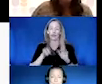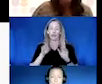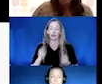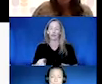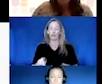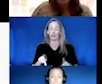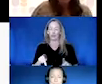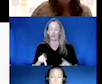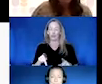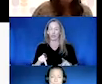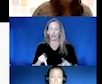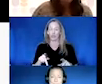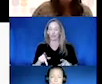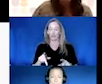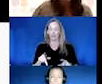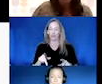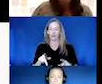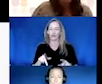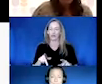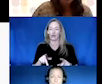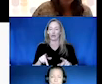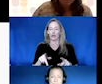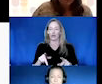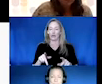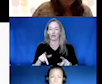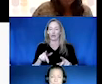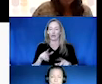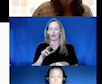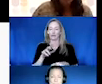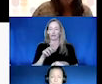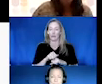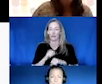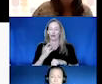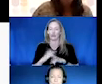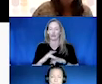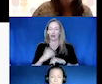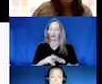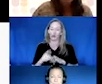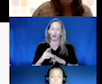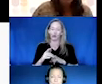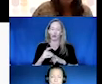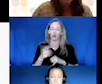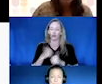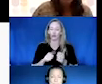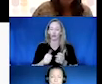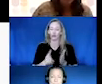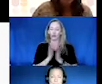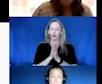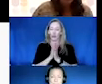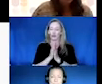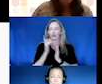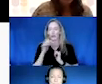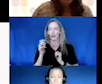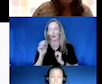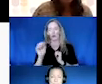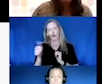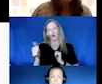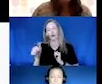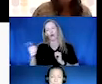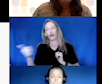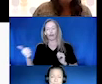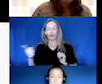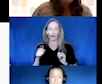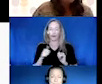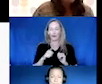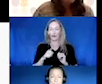others, so adults and older children also, if telehealth services weren't